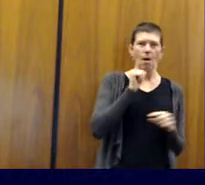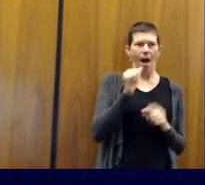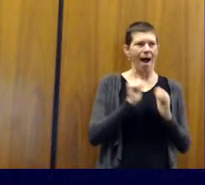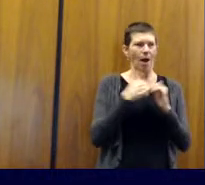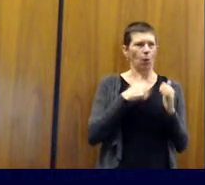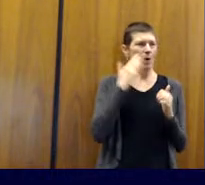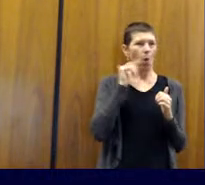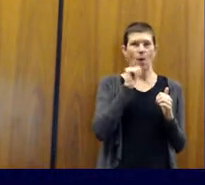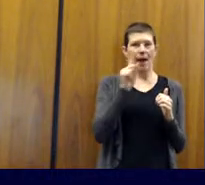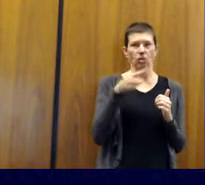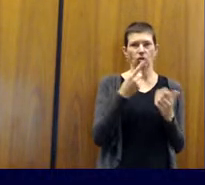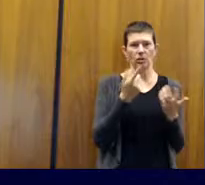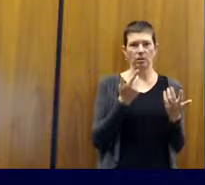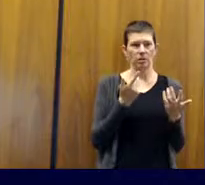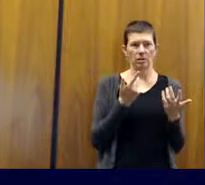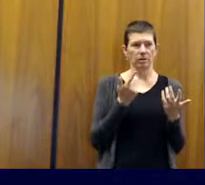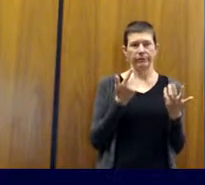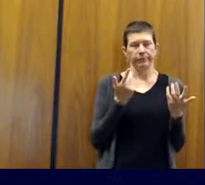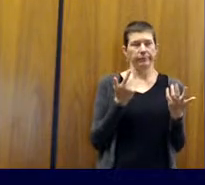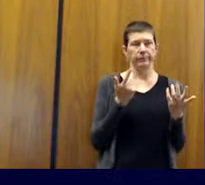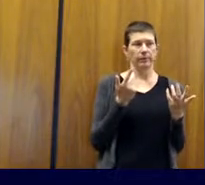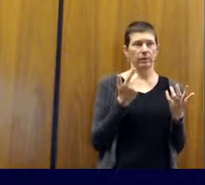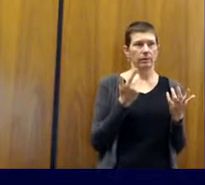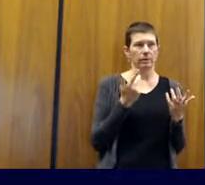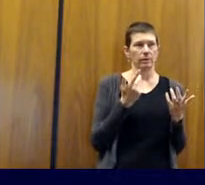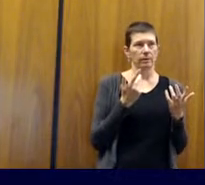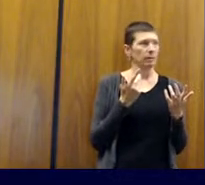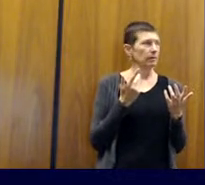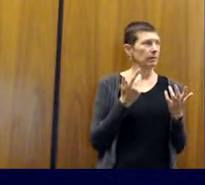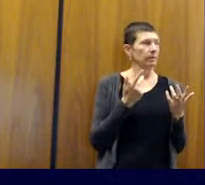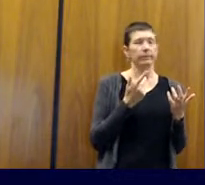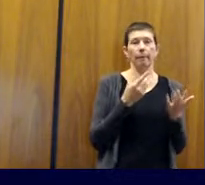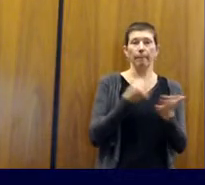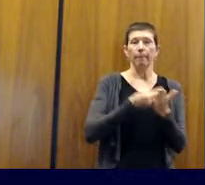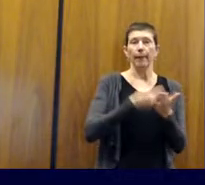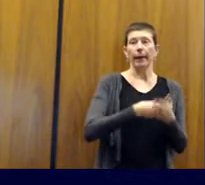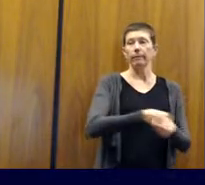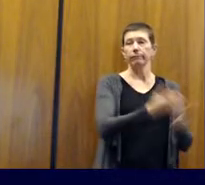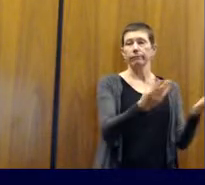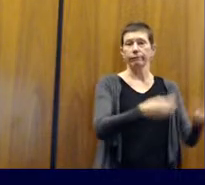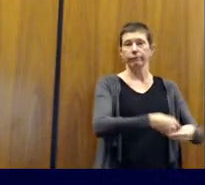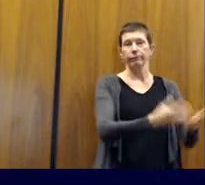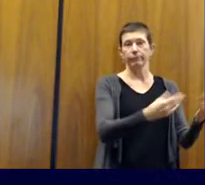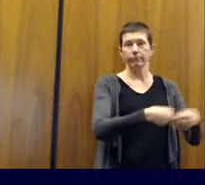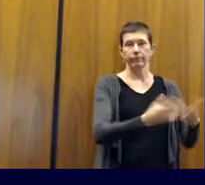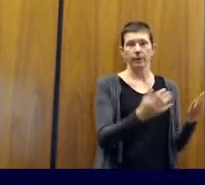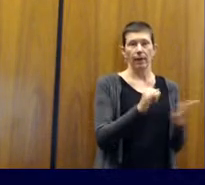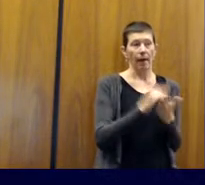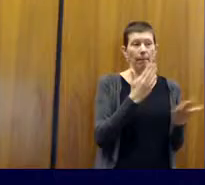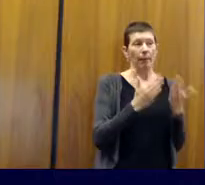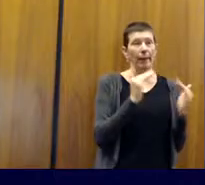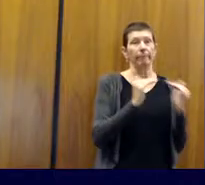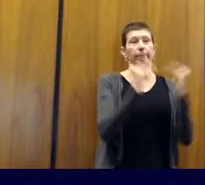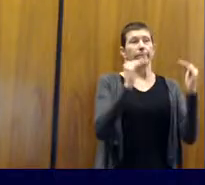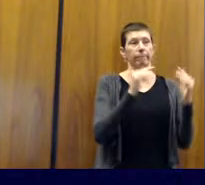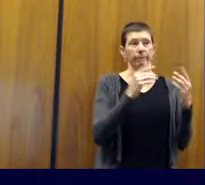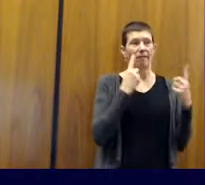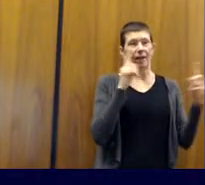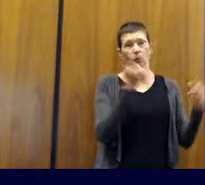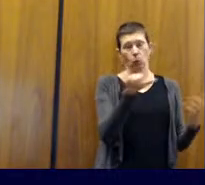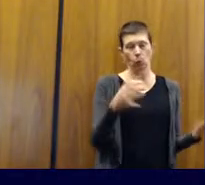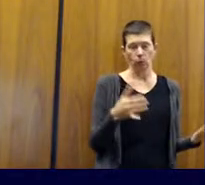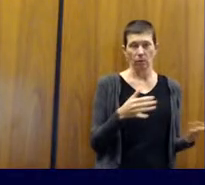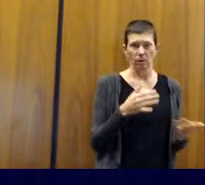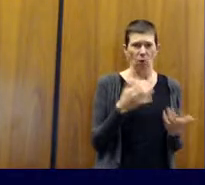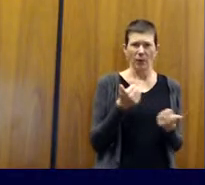know we're not just going out in the middle of the street and handing out dollar bills? That might be just as effective. So